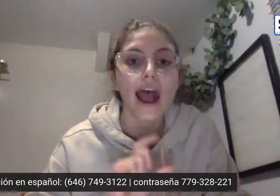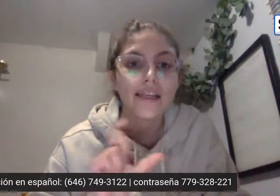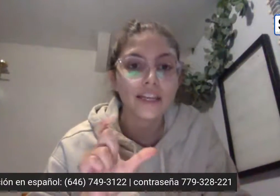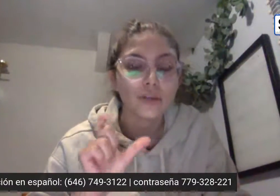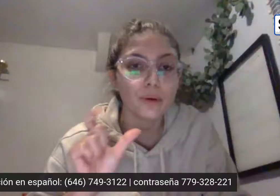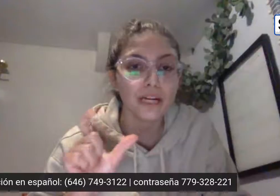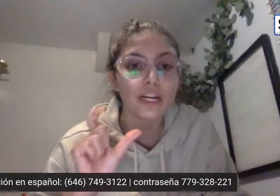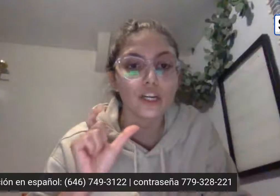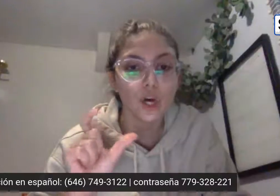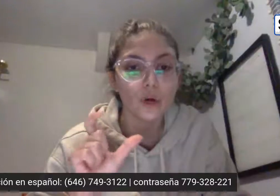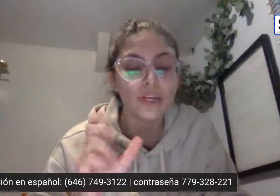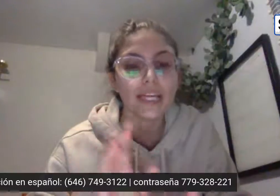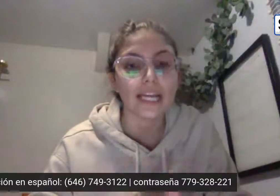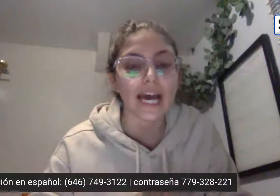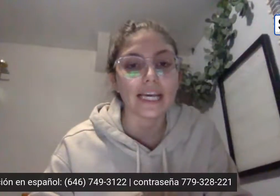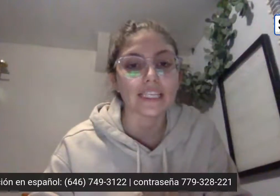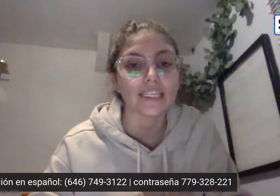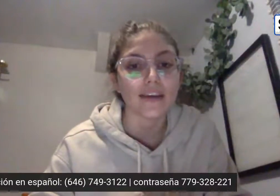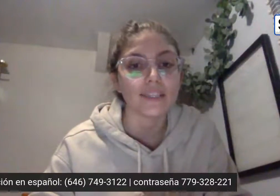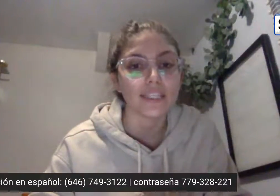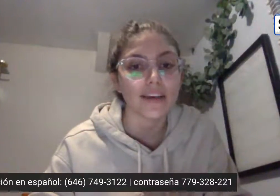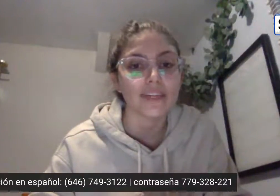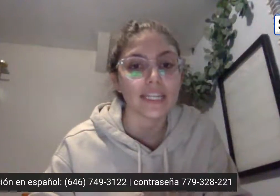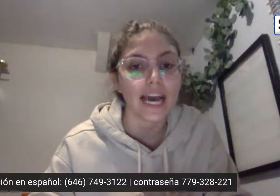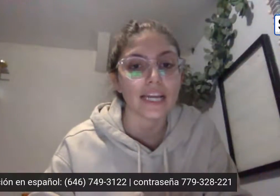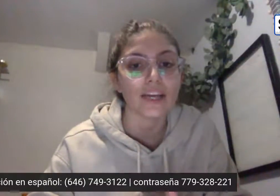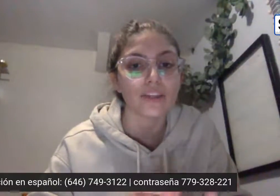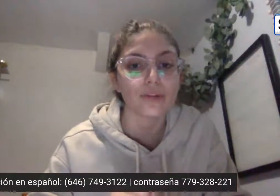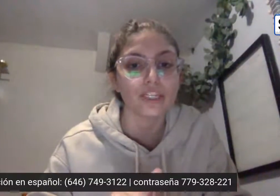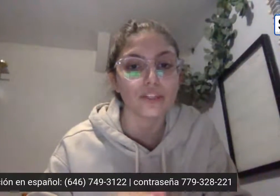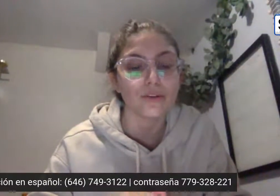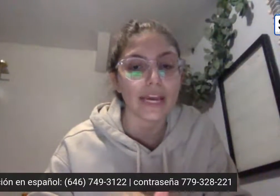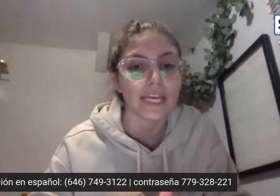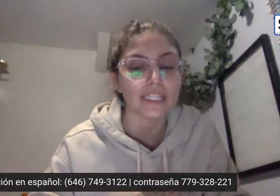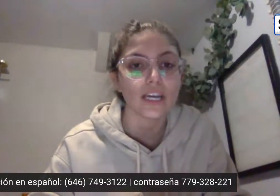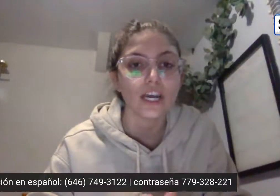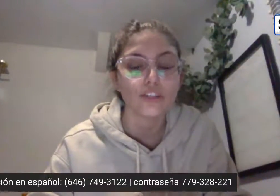646-749-3122, and then you put in a code that is